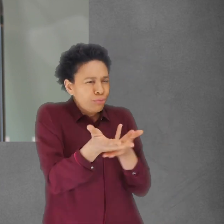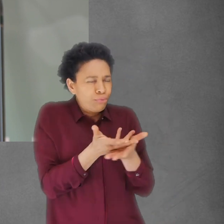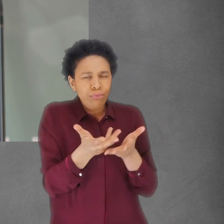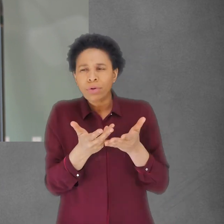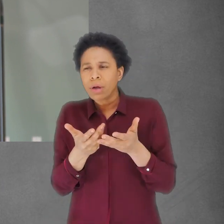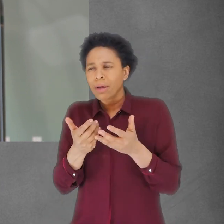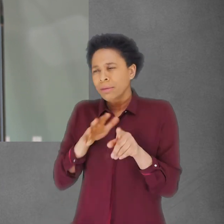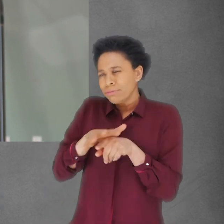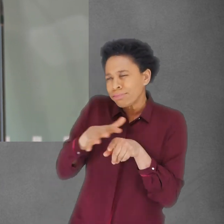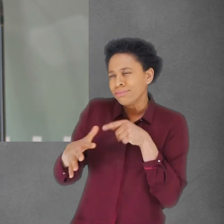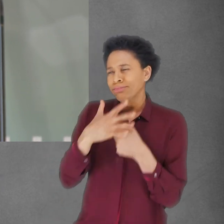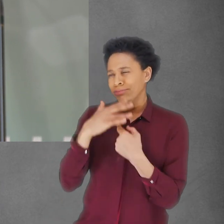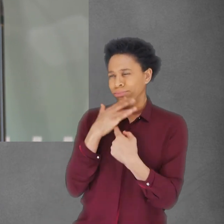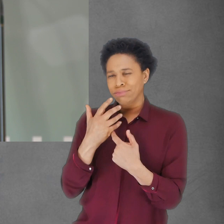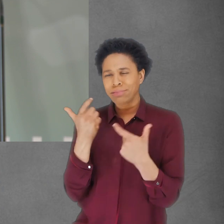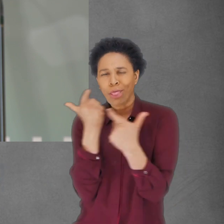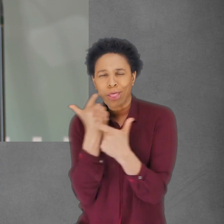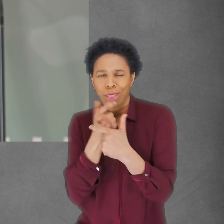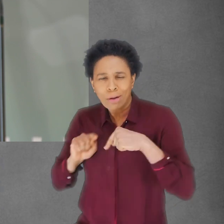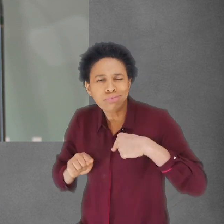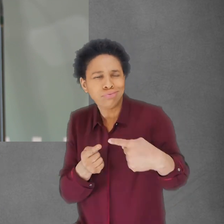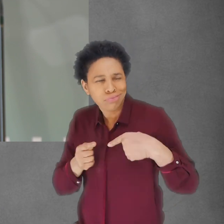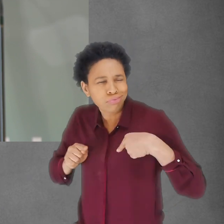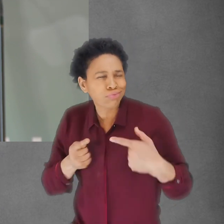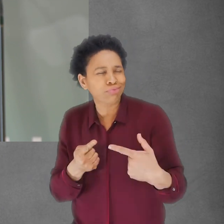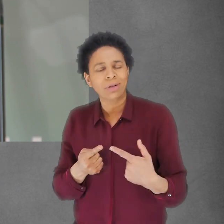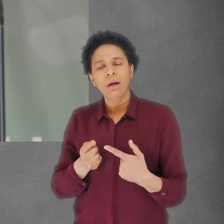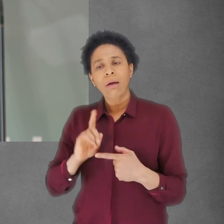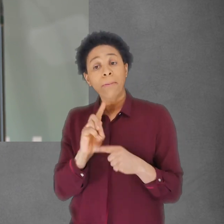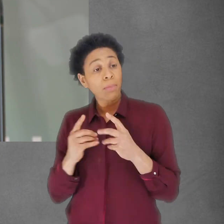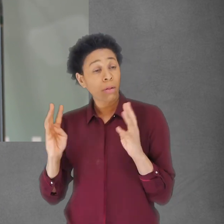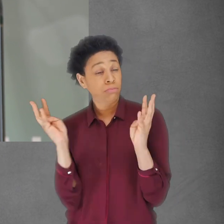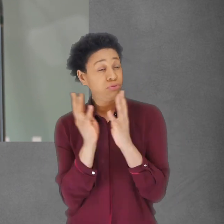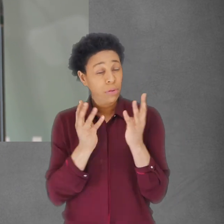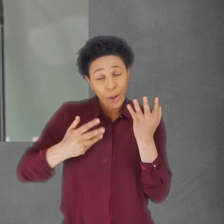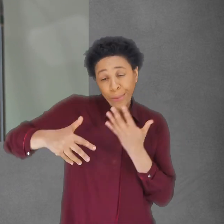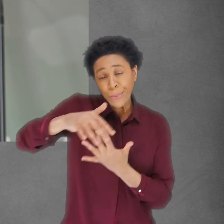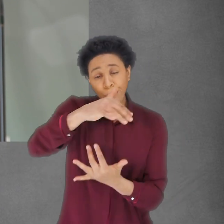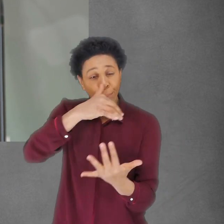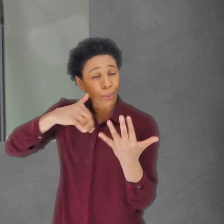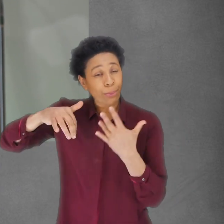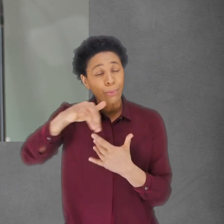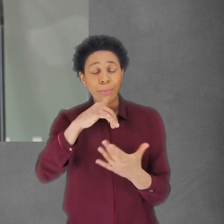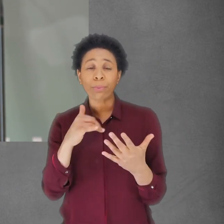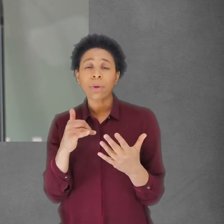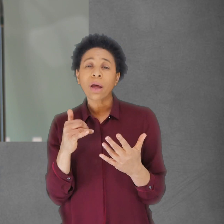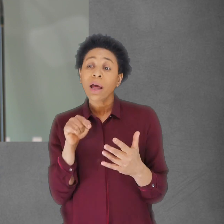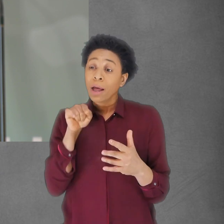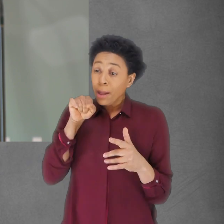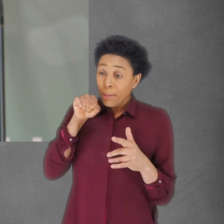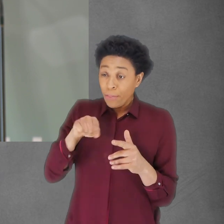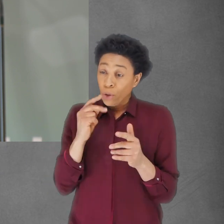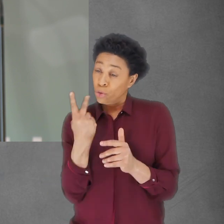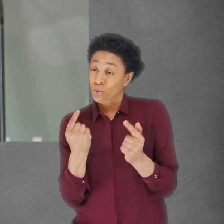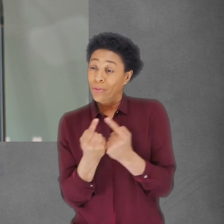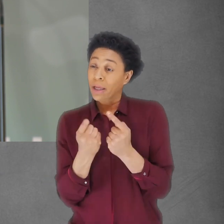and surfaces that are unrolled into the street where people gather. Holding those in the same space as really